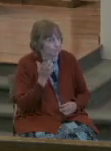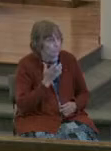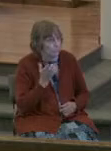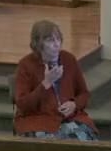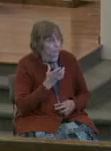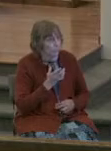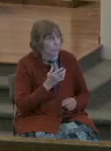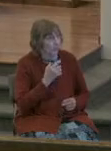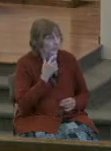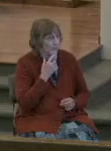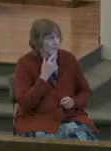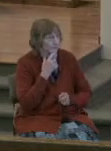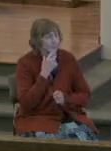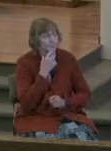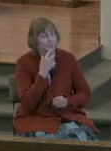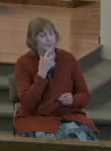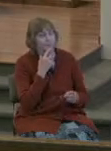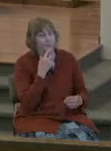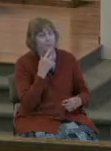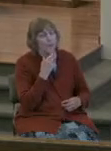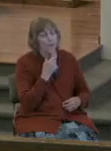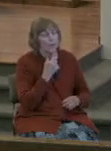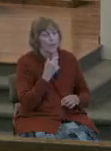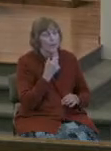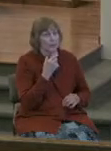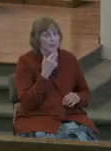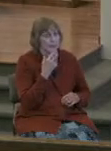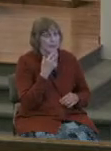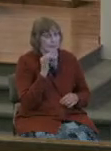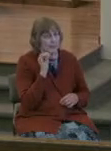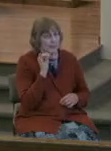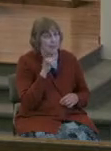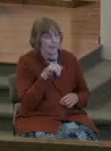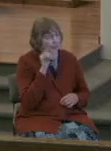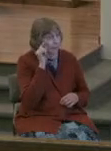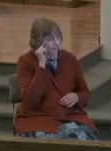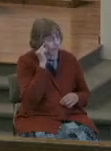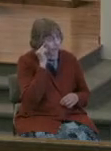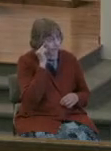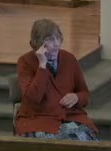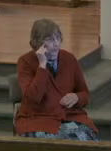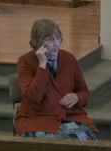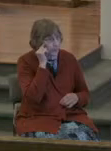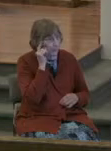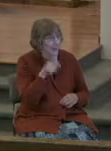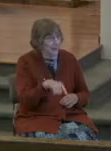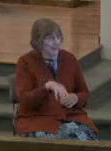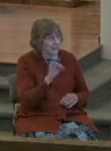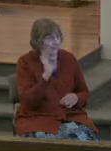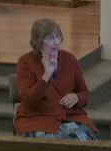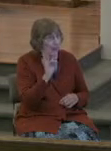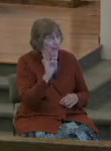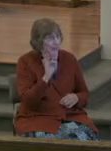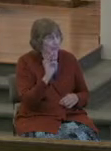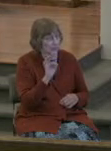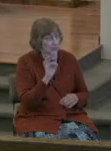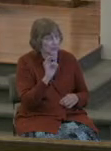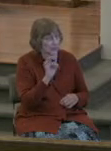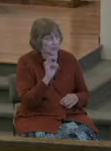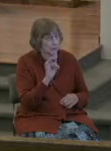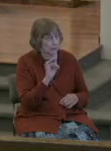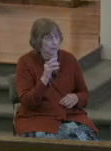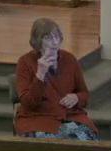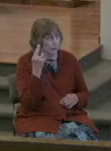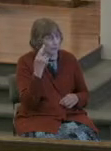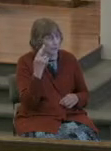But listen to what he said. He said, and that the government needed to find the root cause. Now,